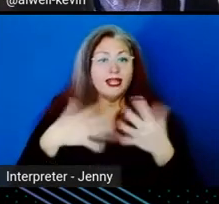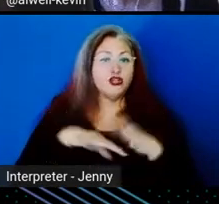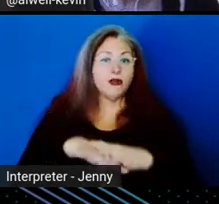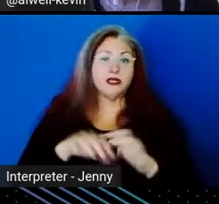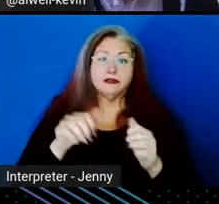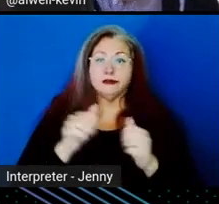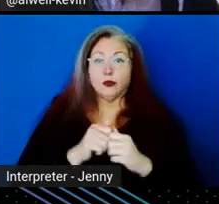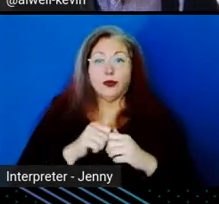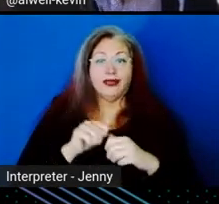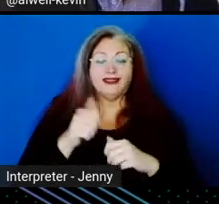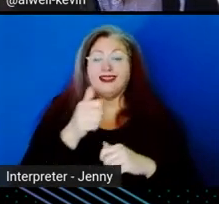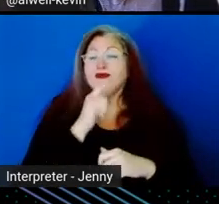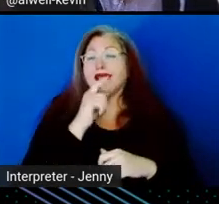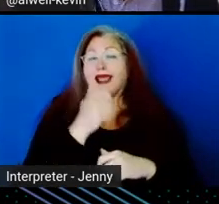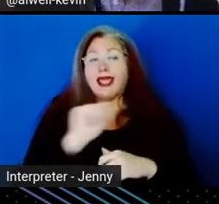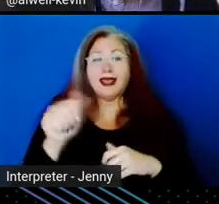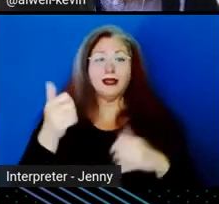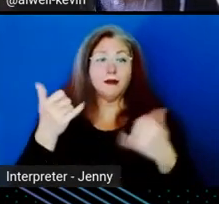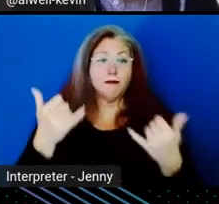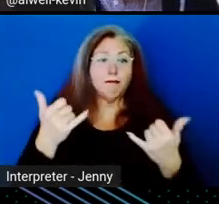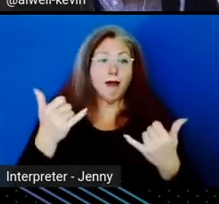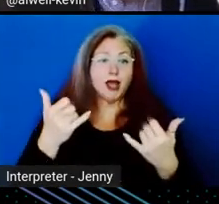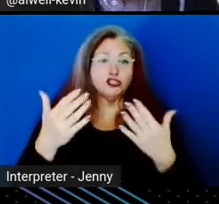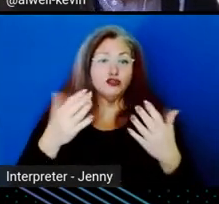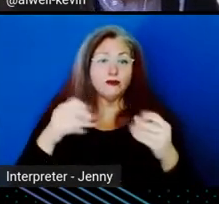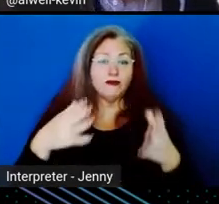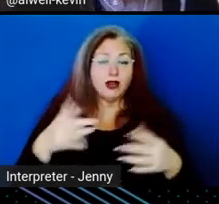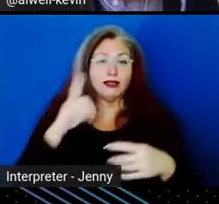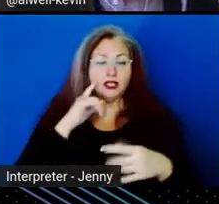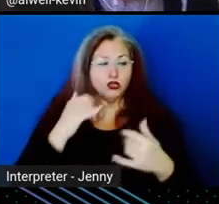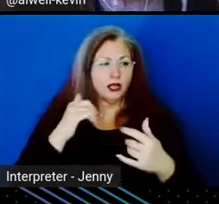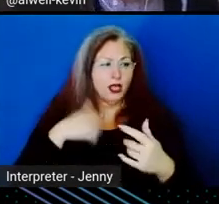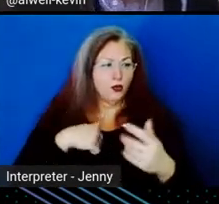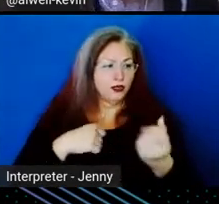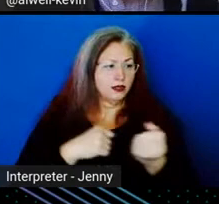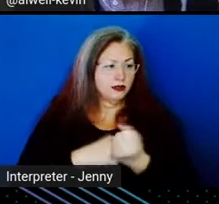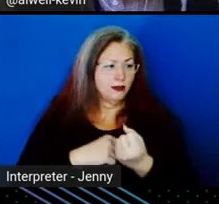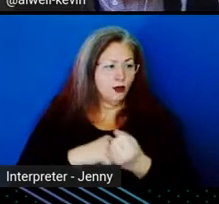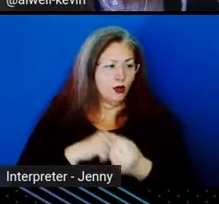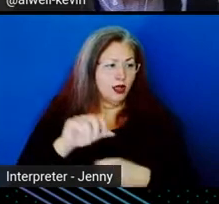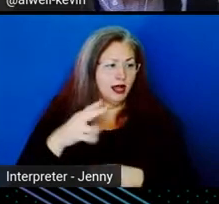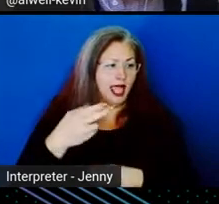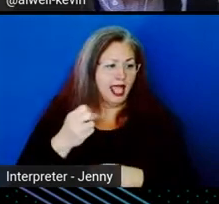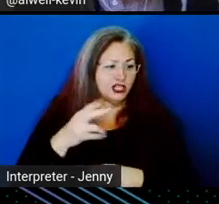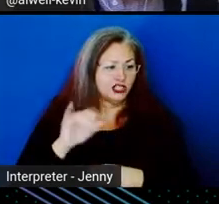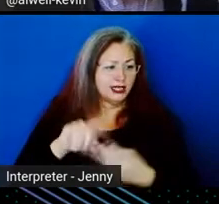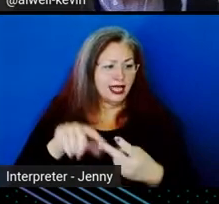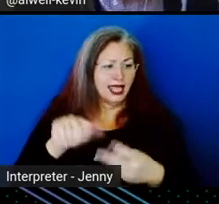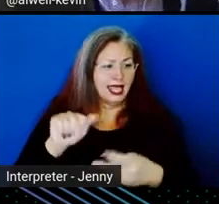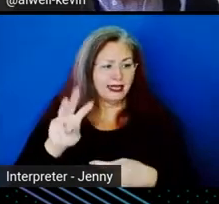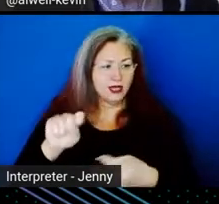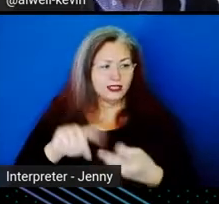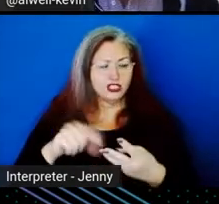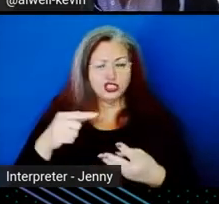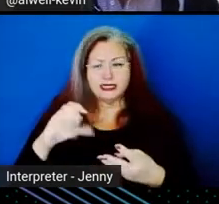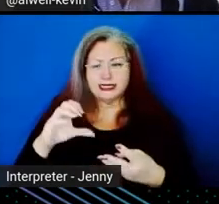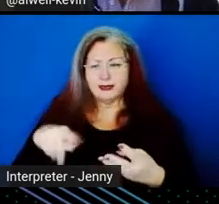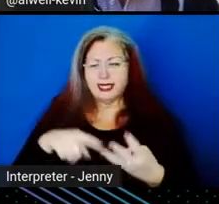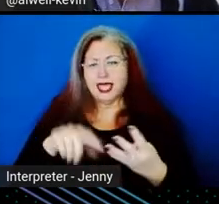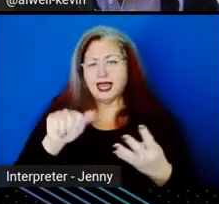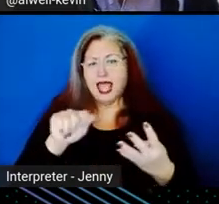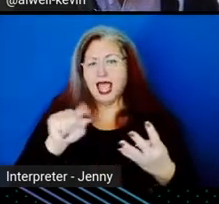with, you know, any modern service provider. I think today we support Hashi, AWS, GCP, and